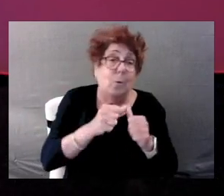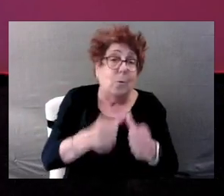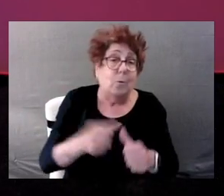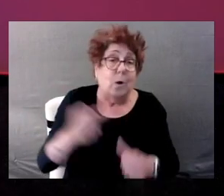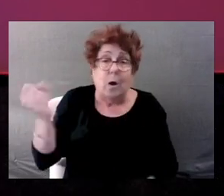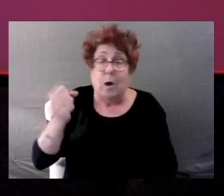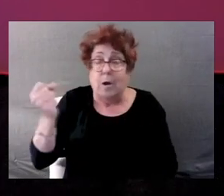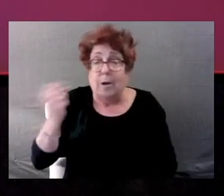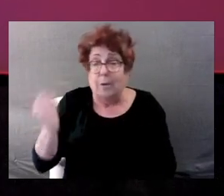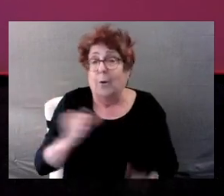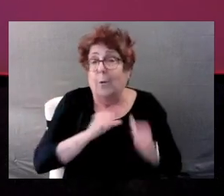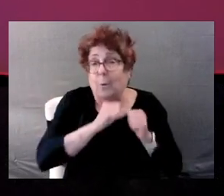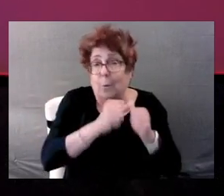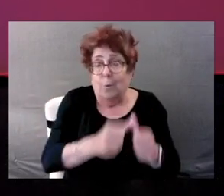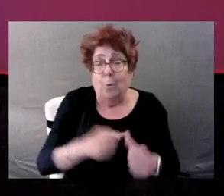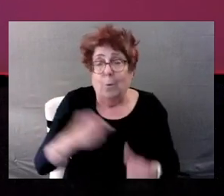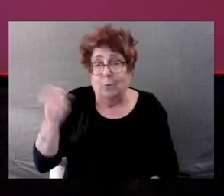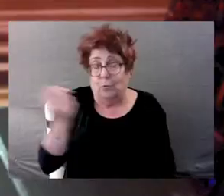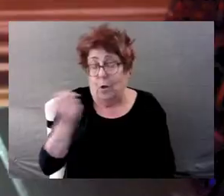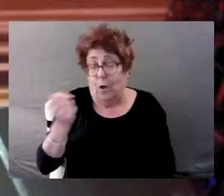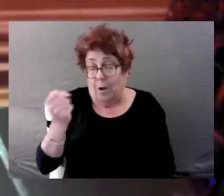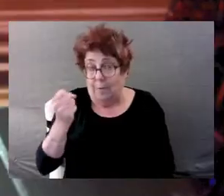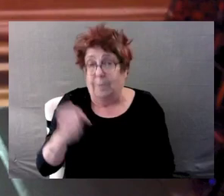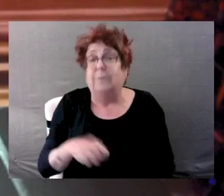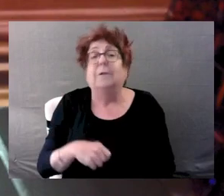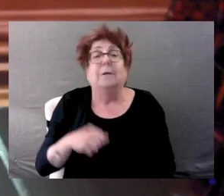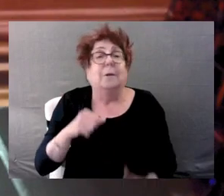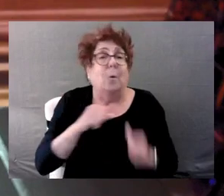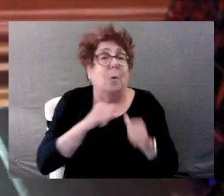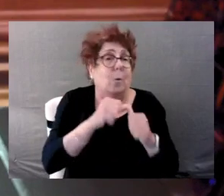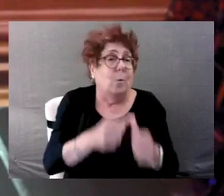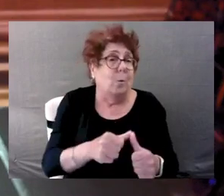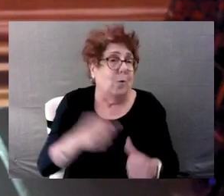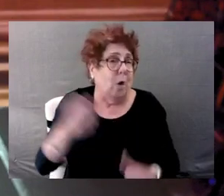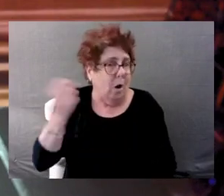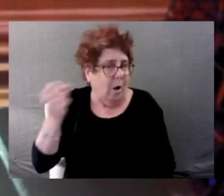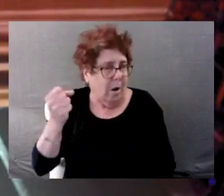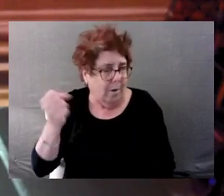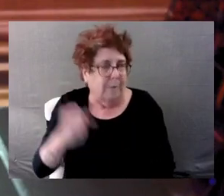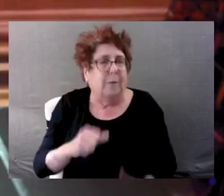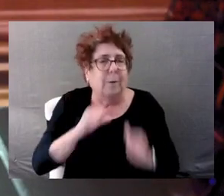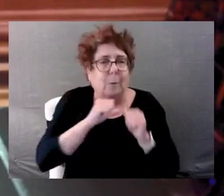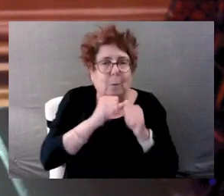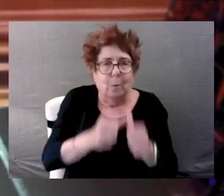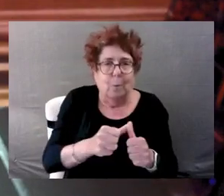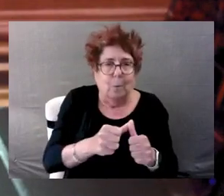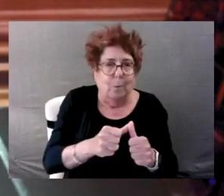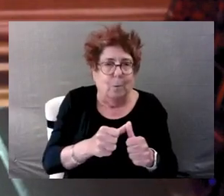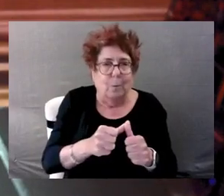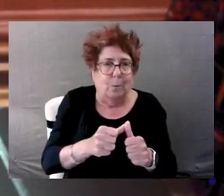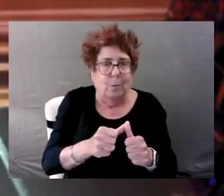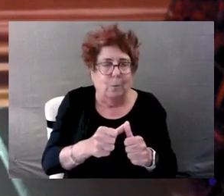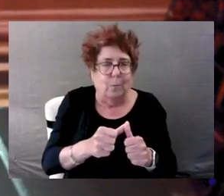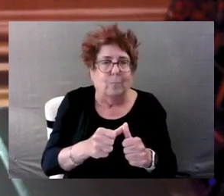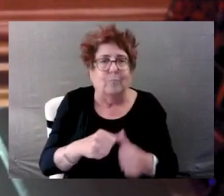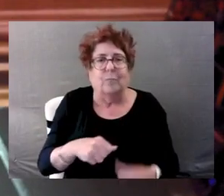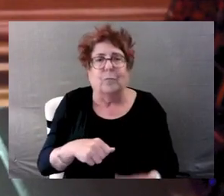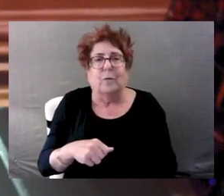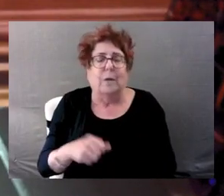Hold on, hold on, hold on.